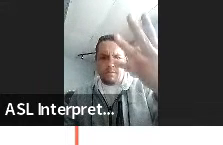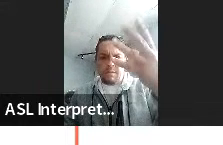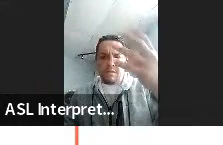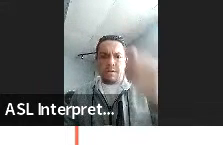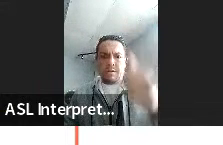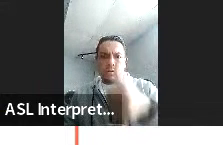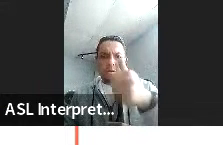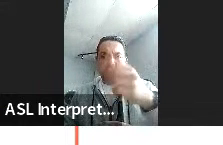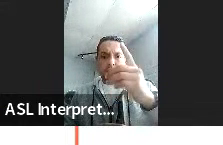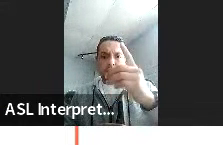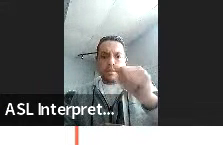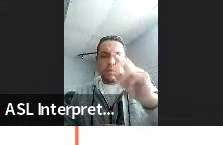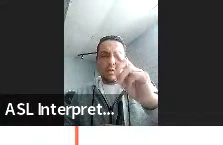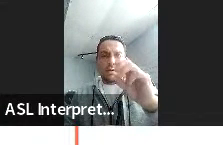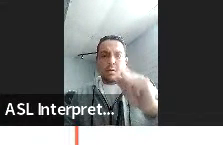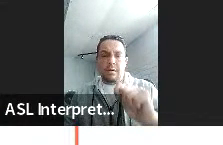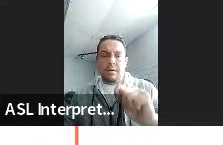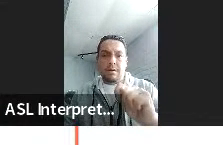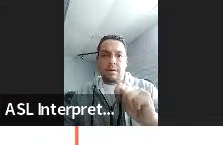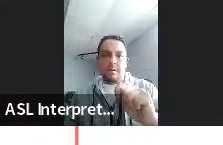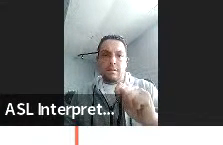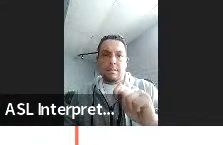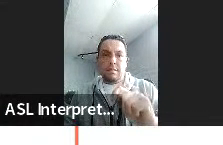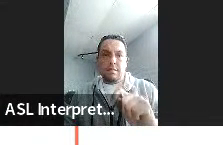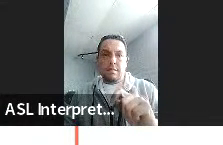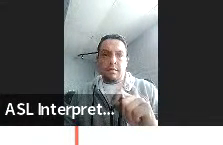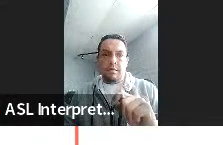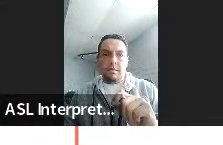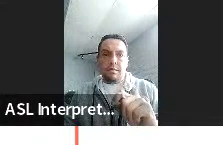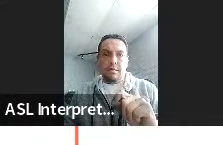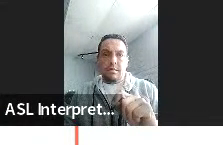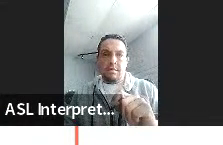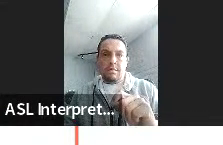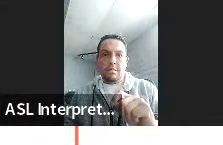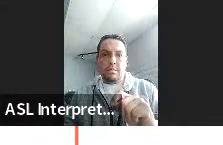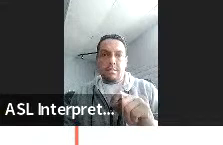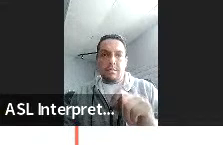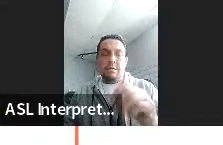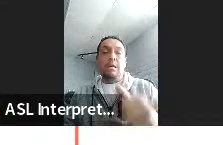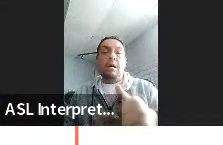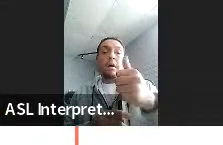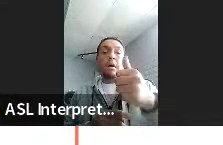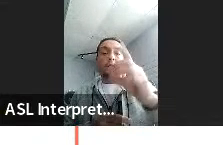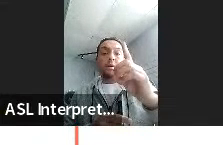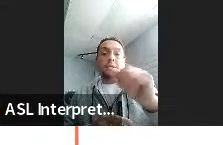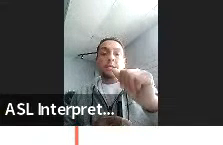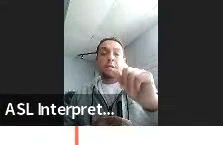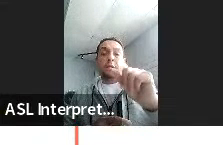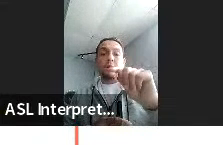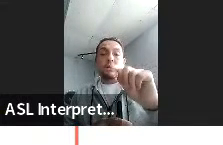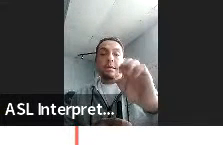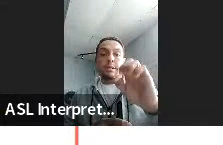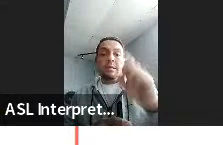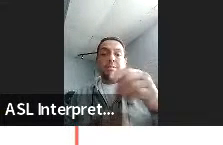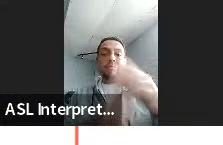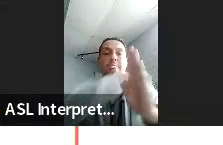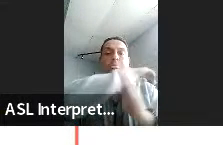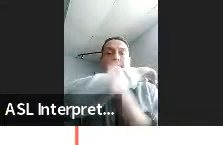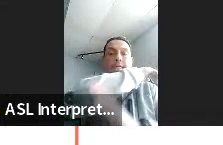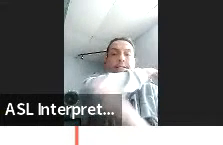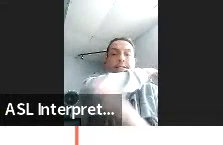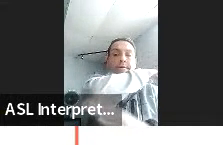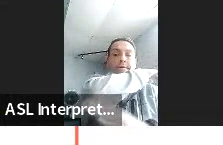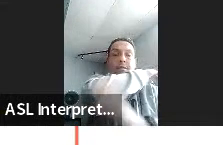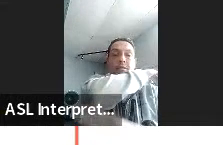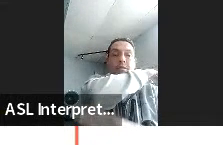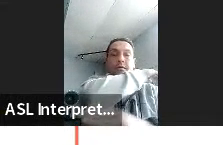is gearing up for the beginning of our public review, which will begin later this fall. That starts a roughly 6-month process